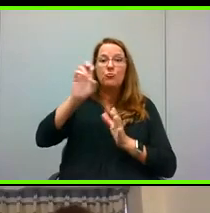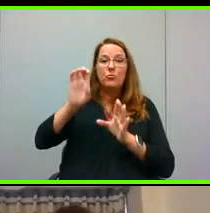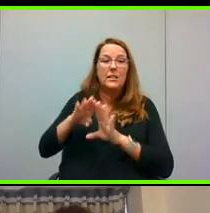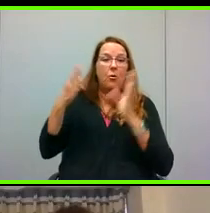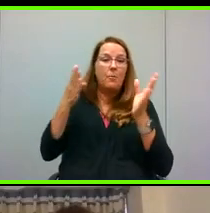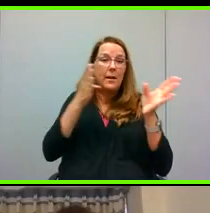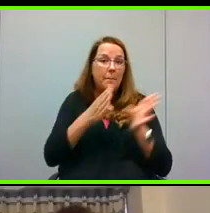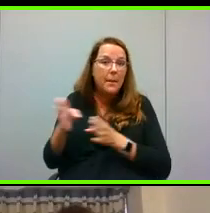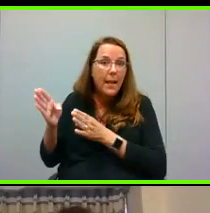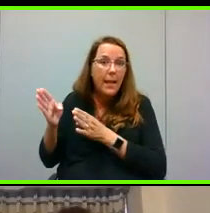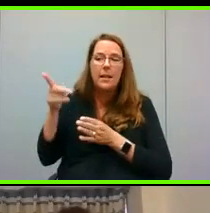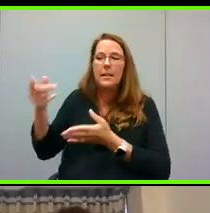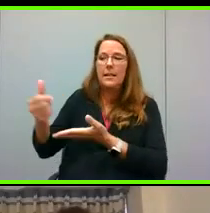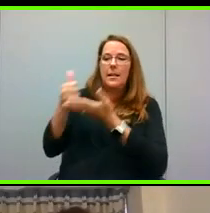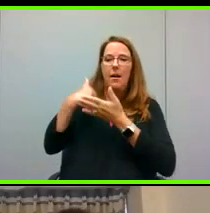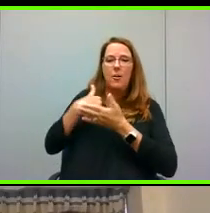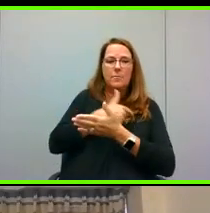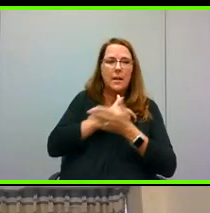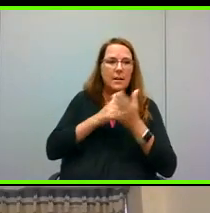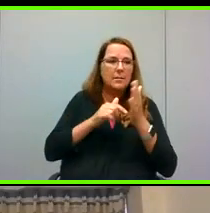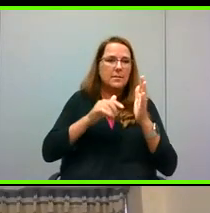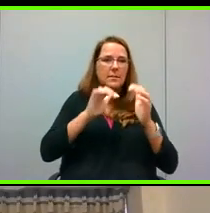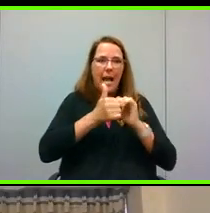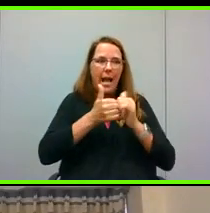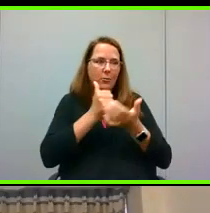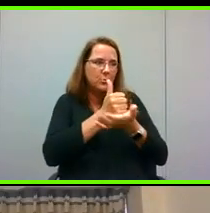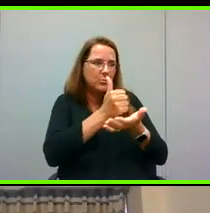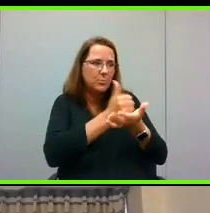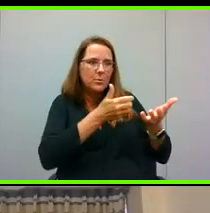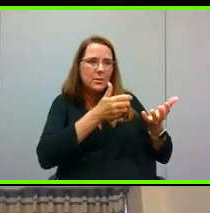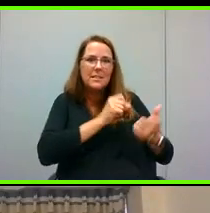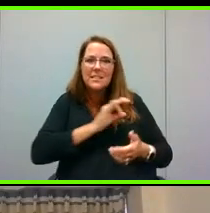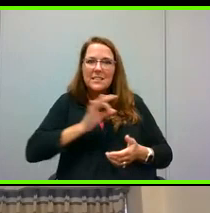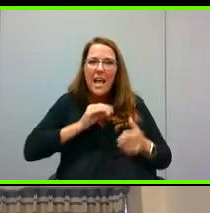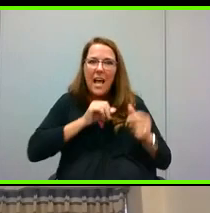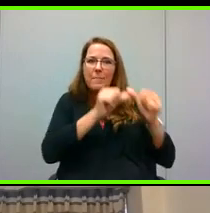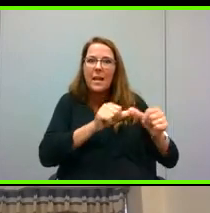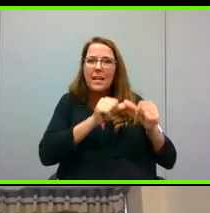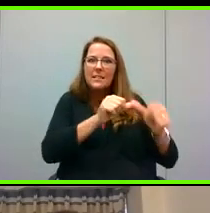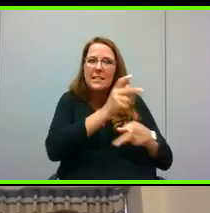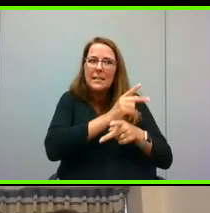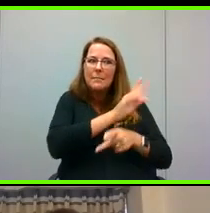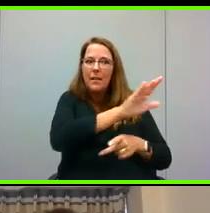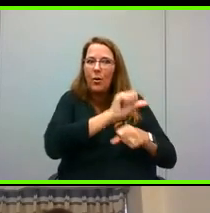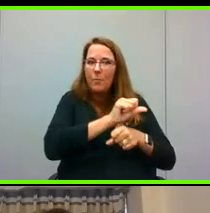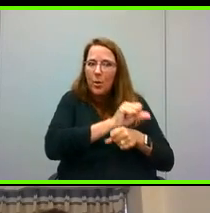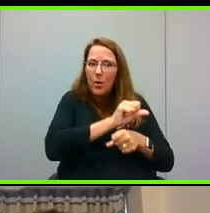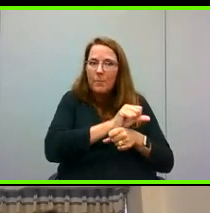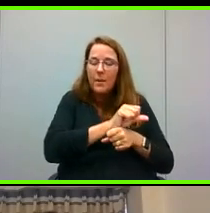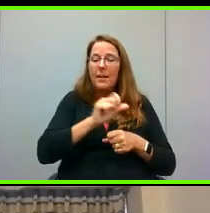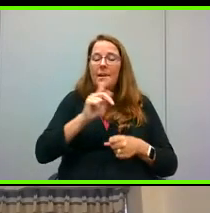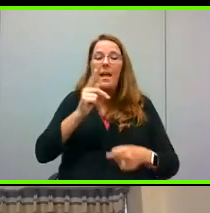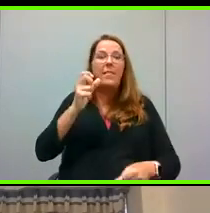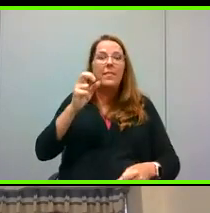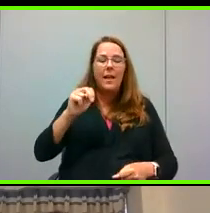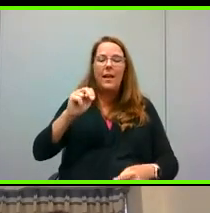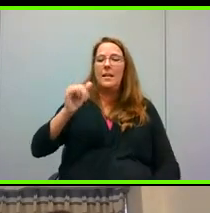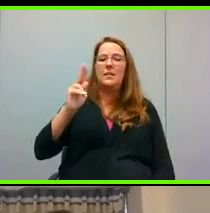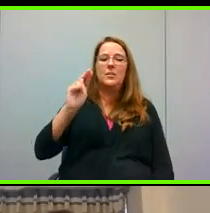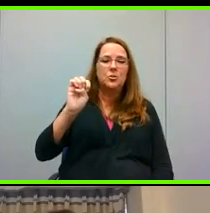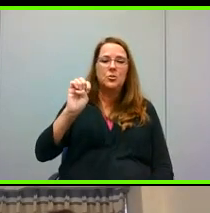develop how to help our staff at WWRC maintain employment. And then it got to the point in June that